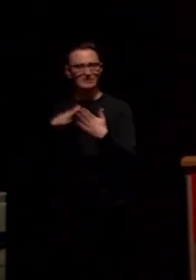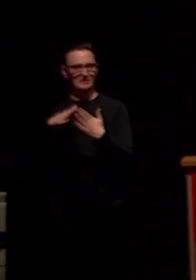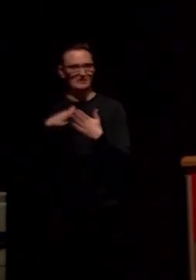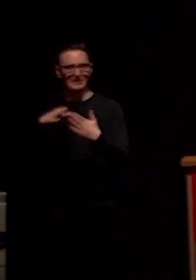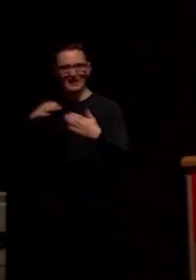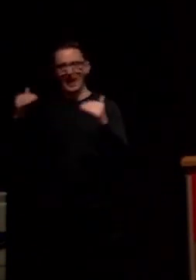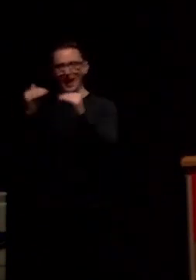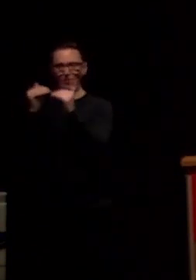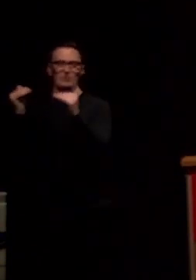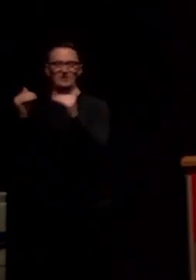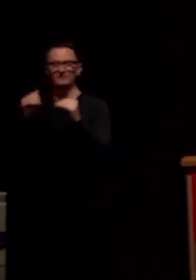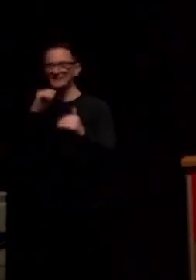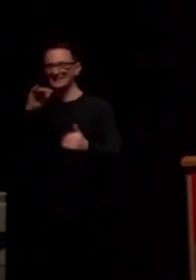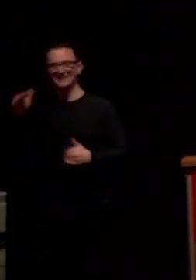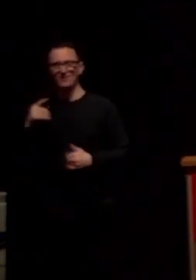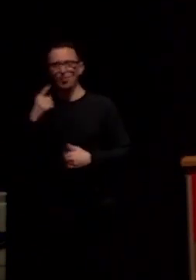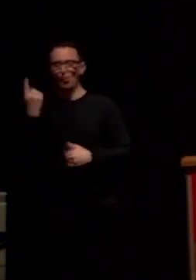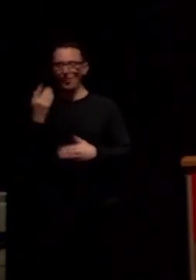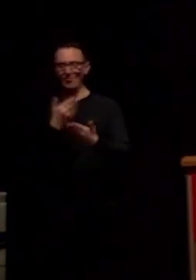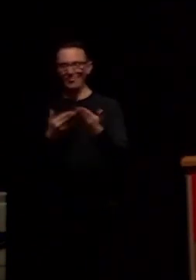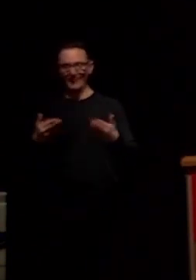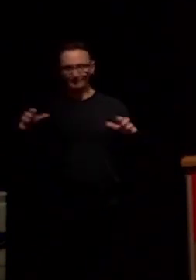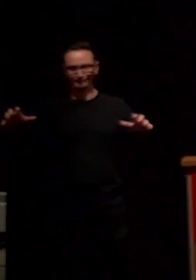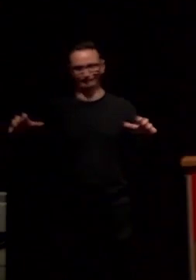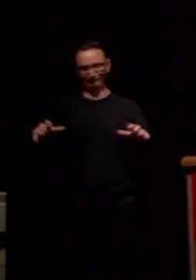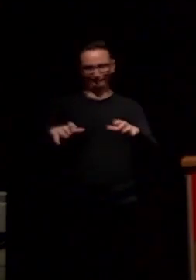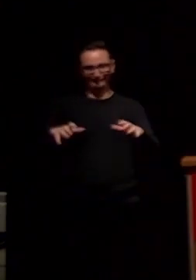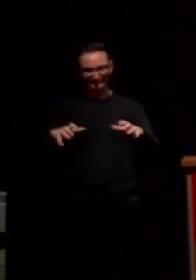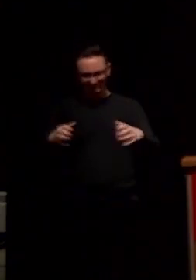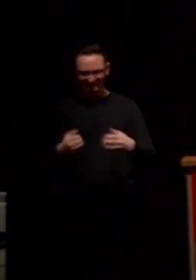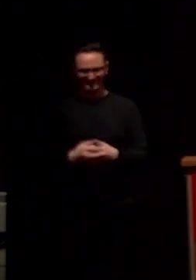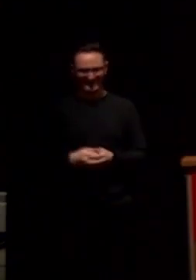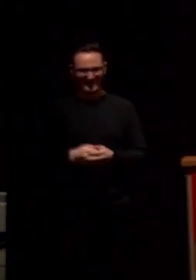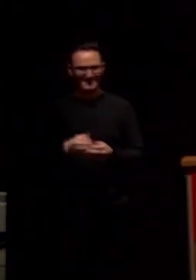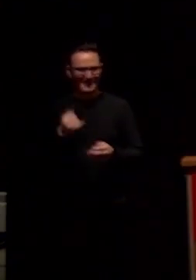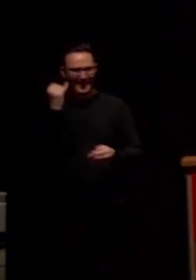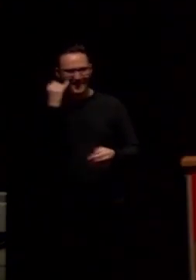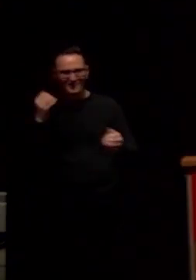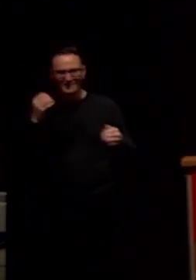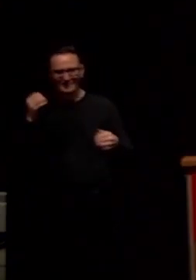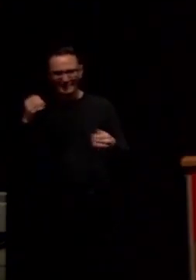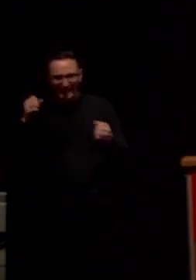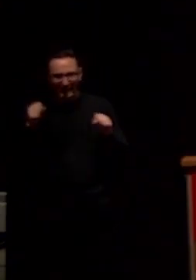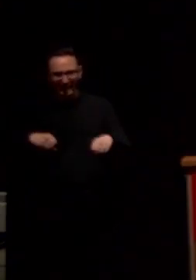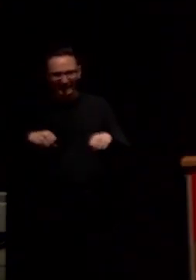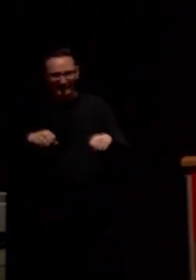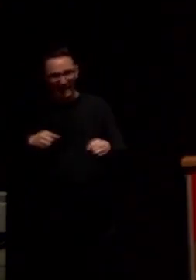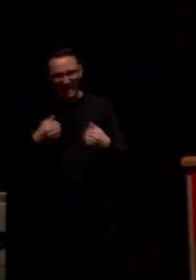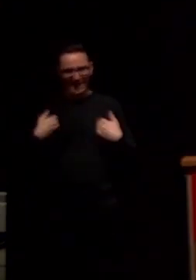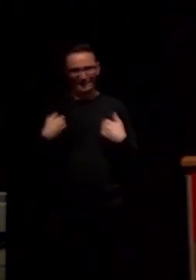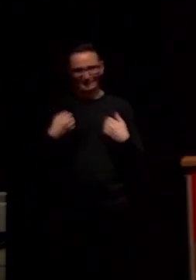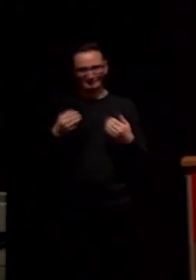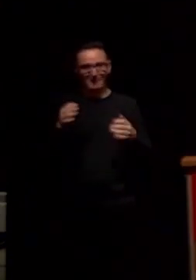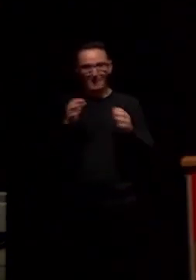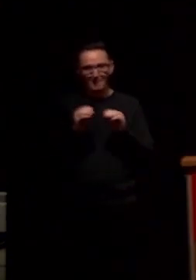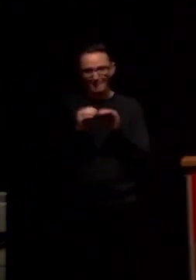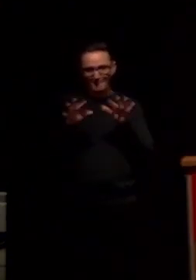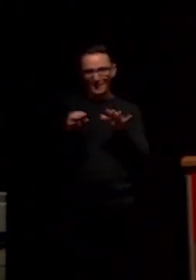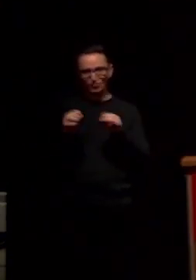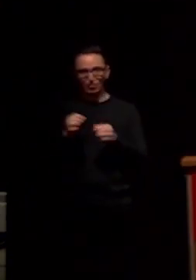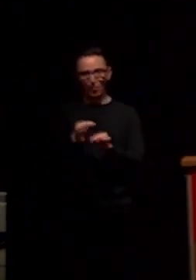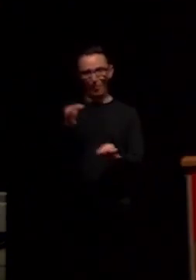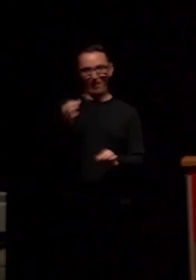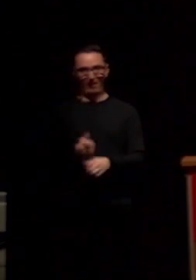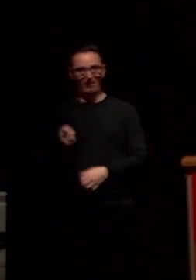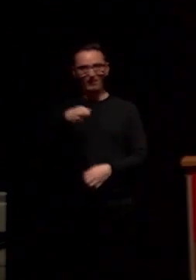can do. And if there was, and you had that magic wand, right, we would have done it. The problem is that it's multiple things